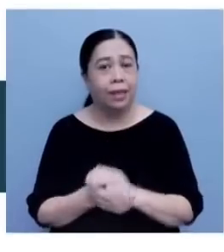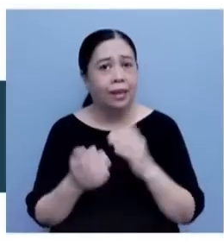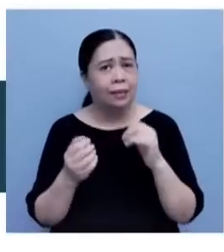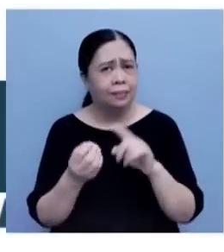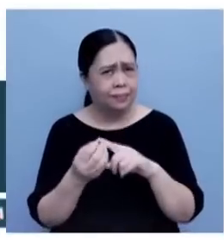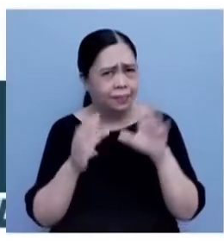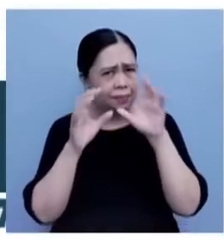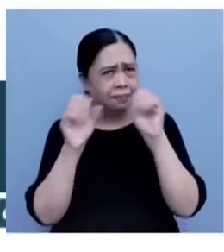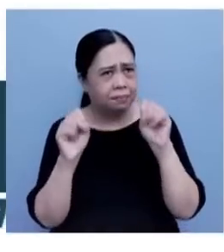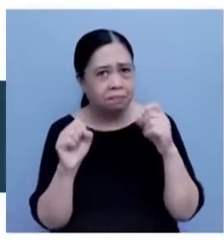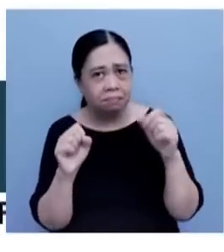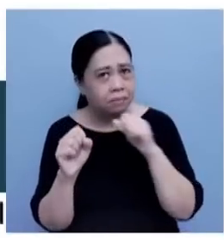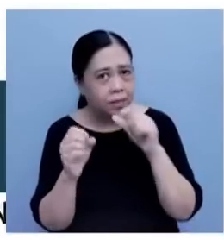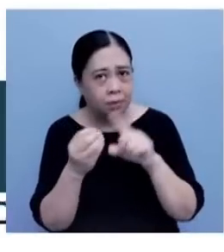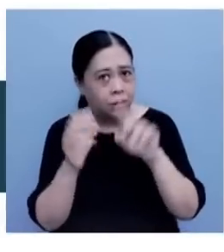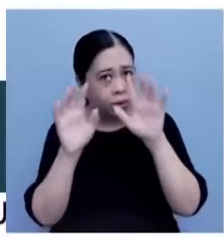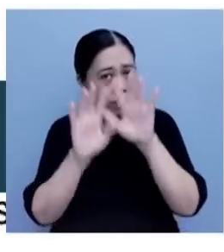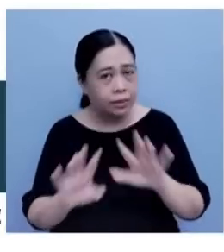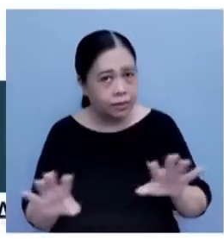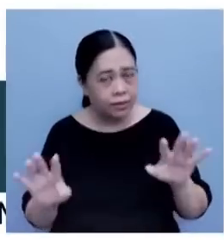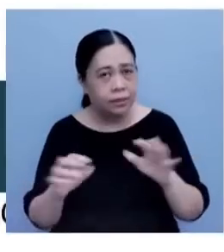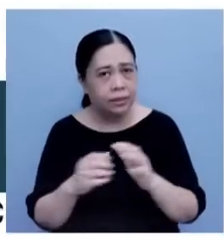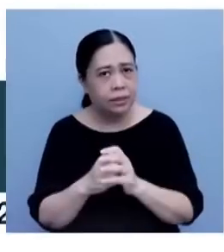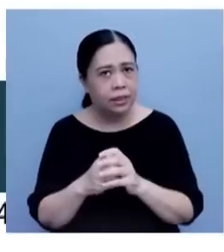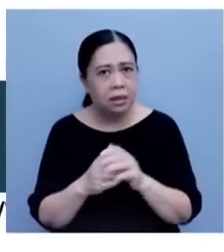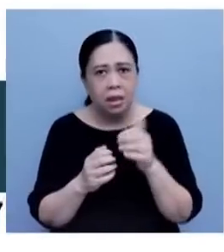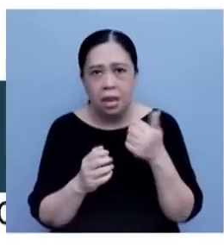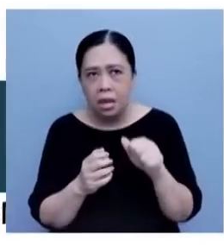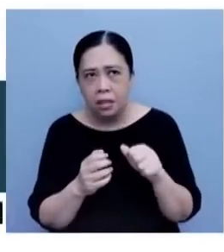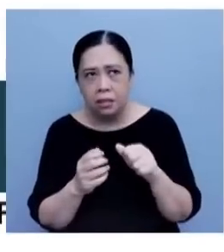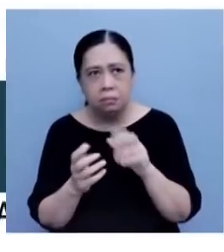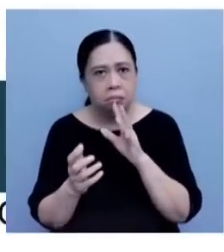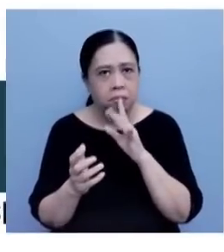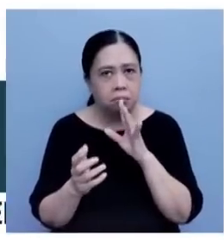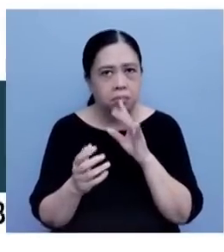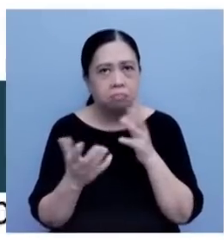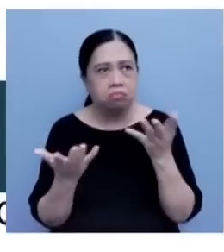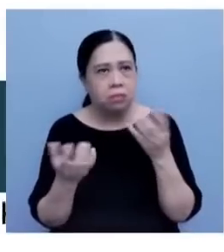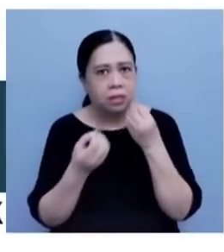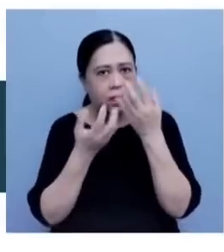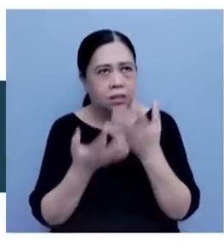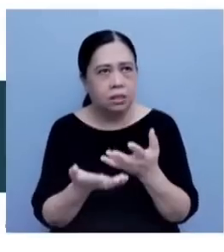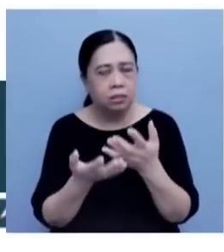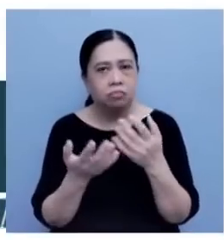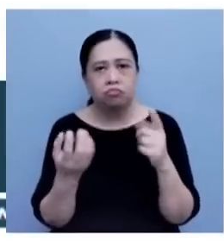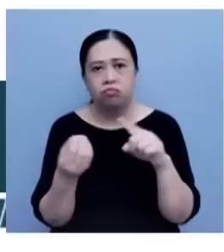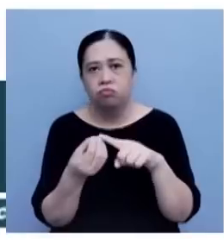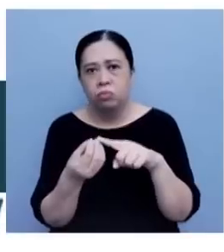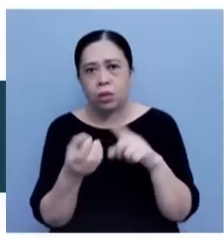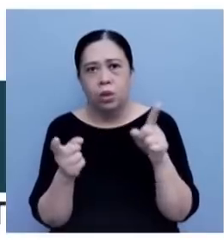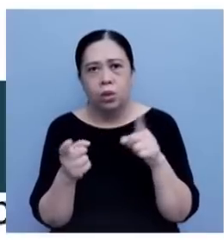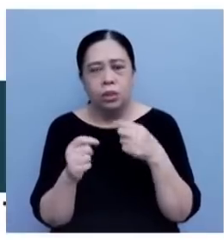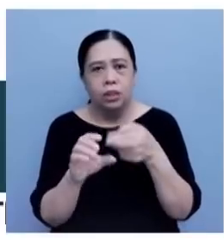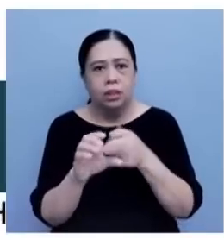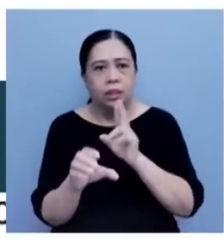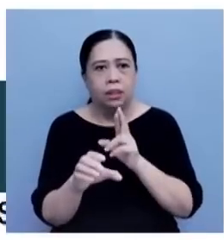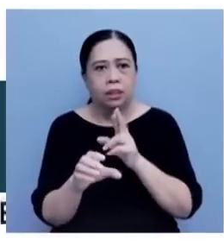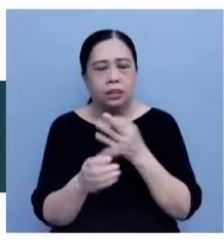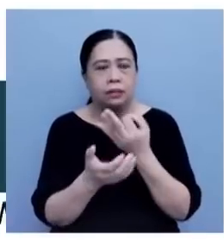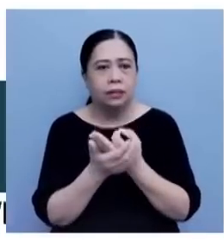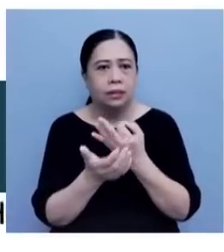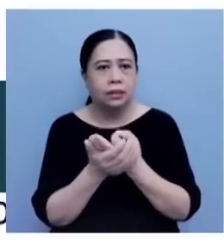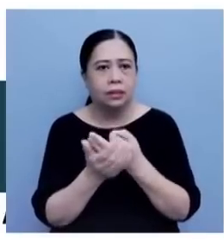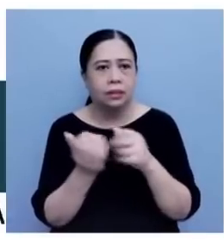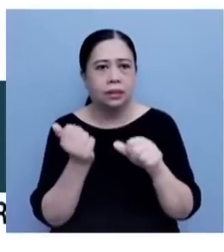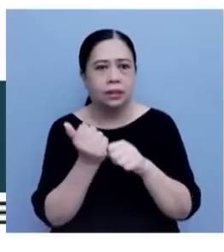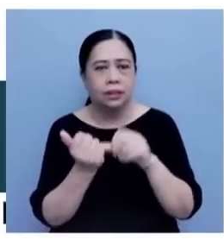no longer about the ASEAN summit. Any word from the president's team there about the resignation of Finance Undersecretary Cielo